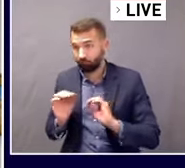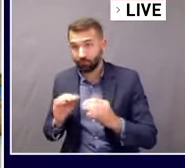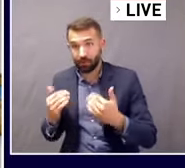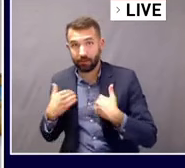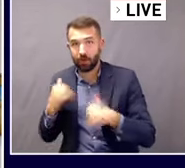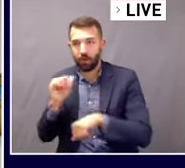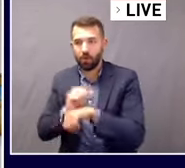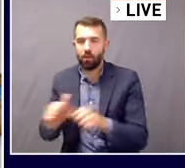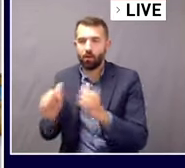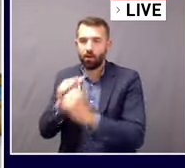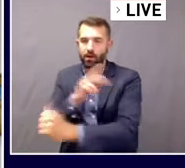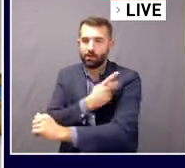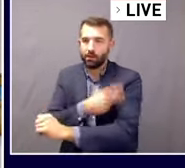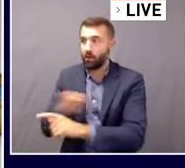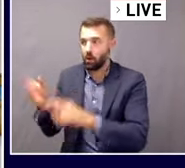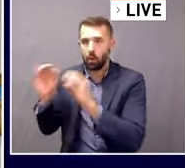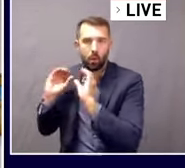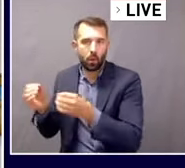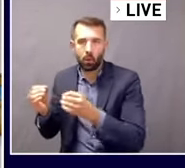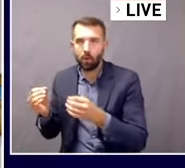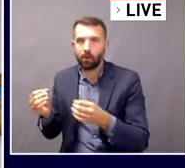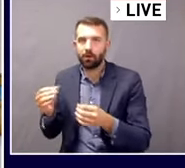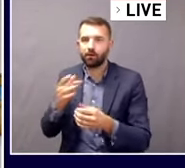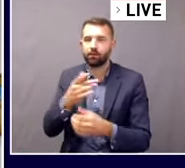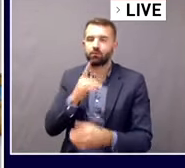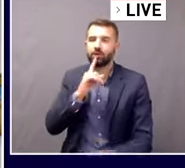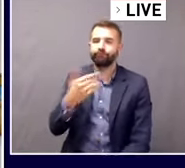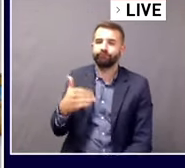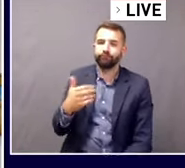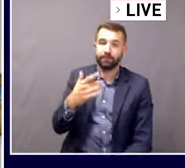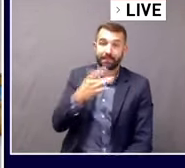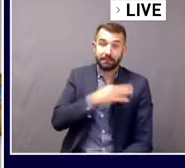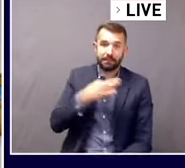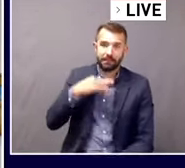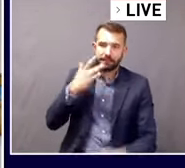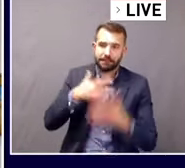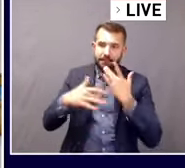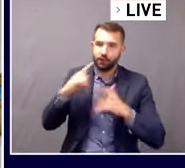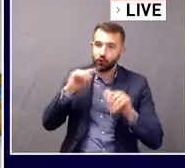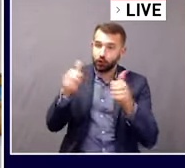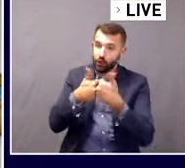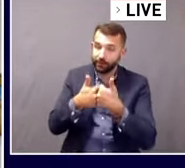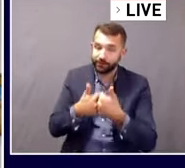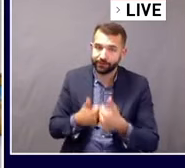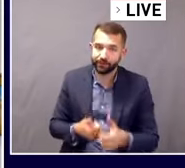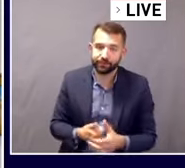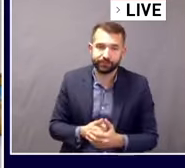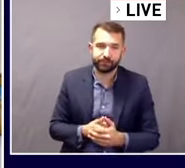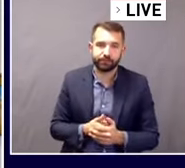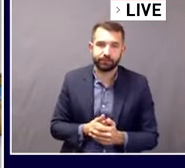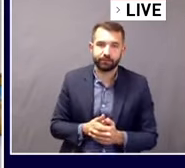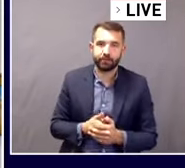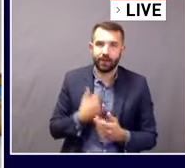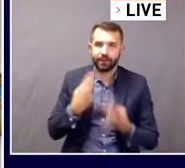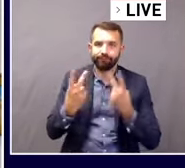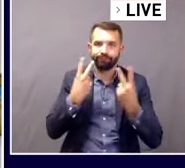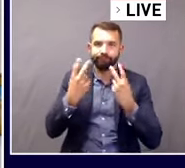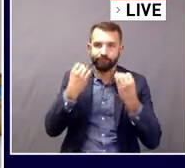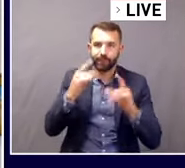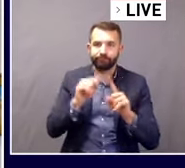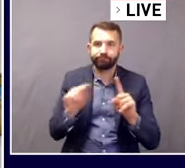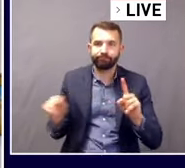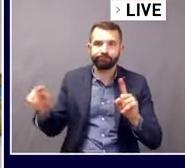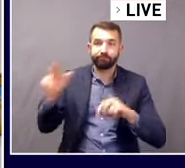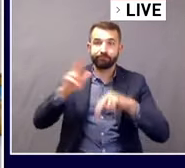been a challenge at Maple Crest, as is implementing cohorting measures. We've seen that with numerous facilities.